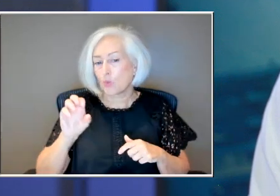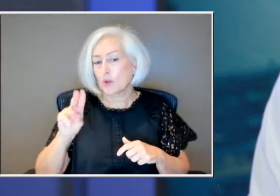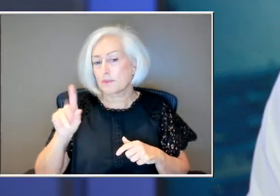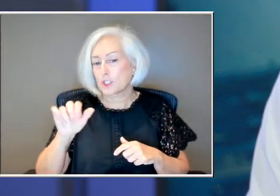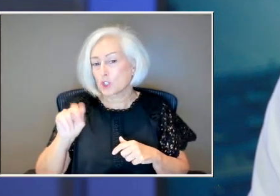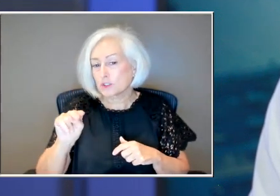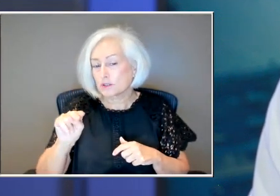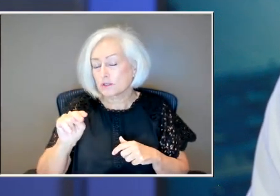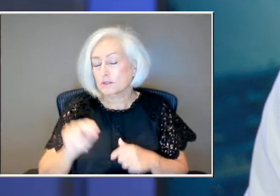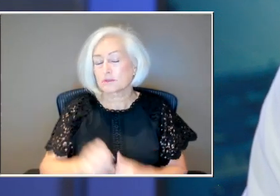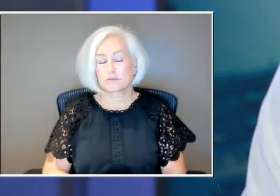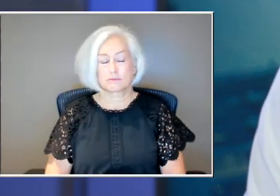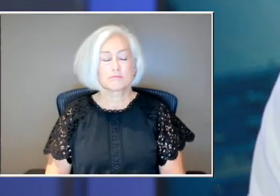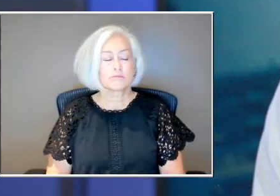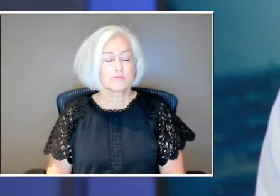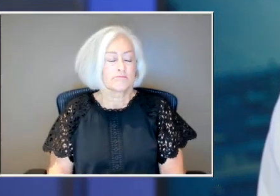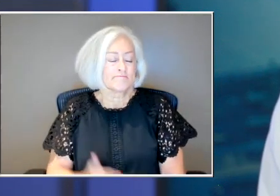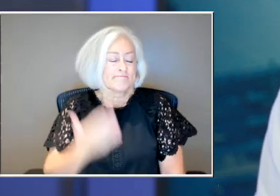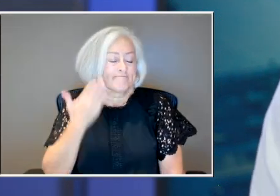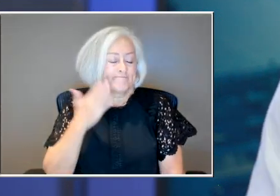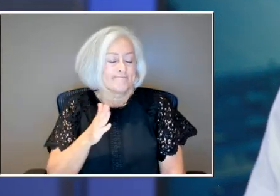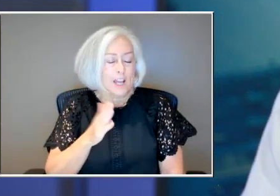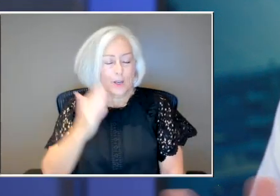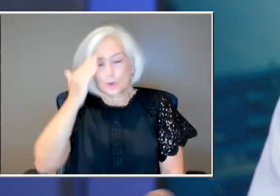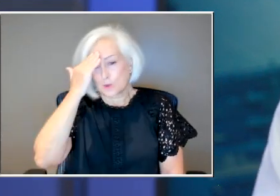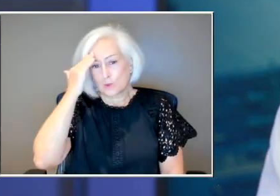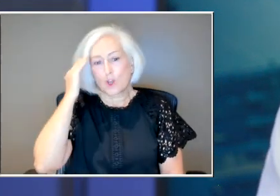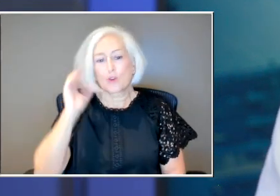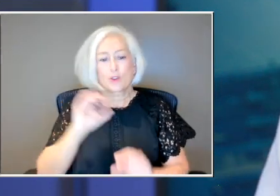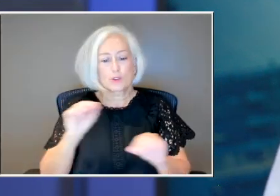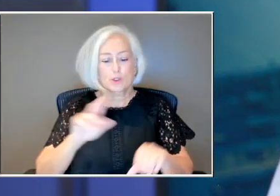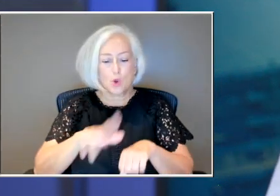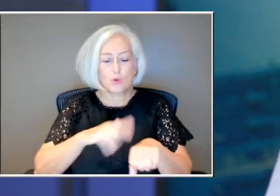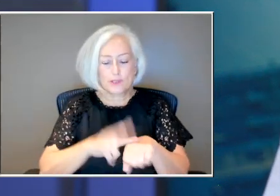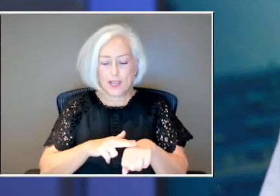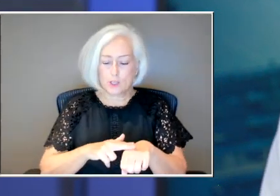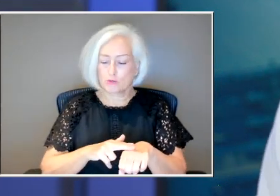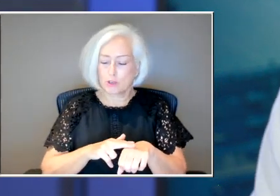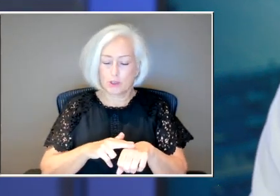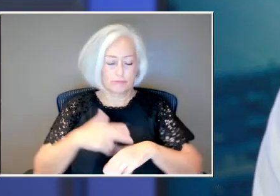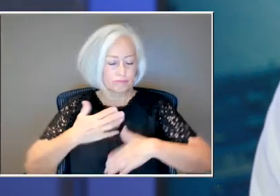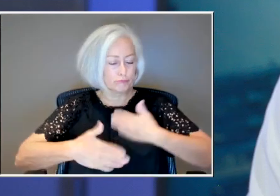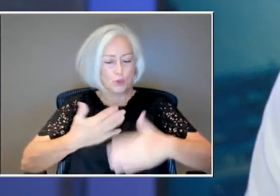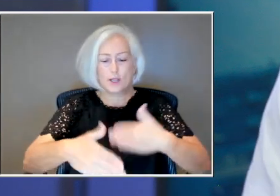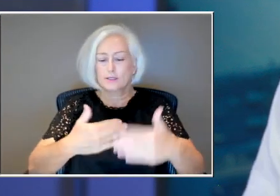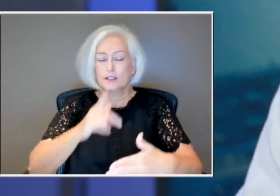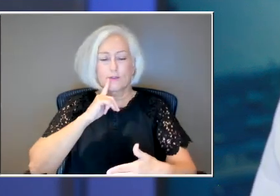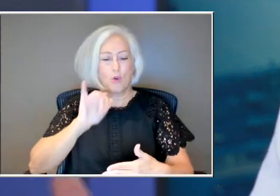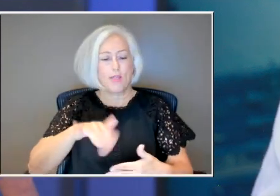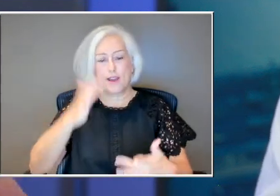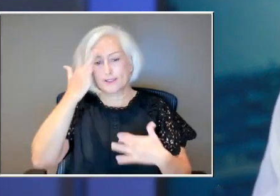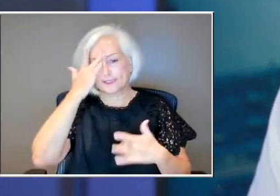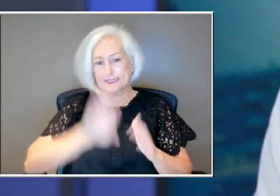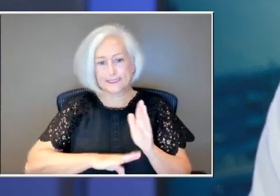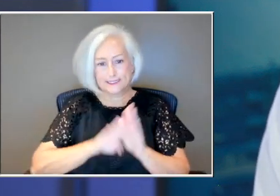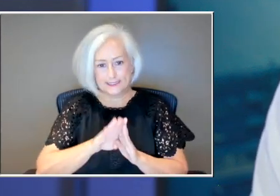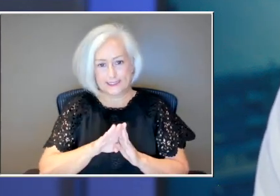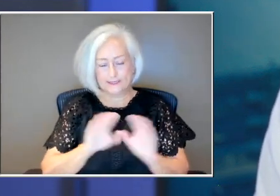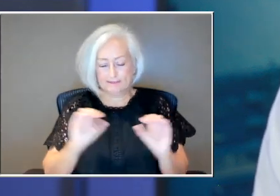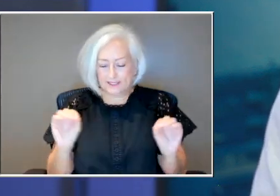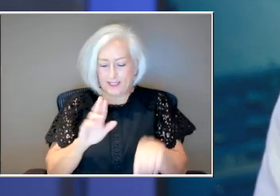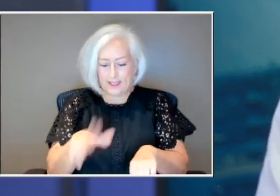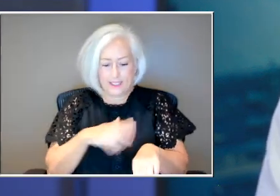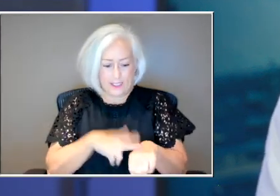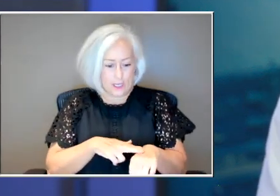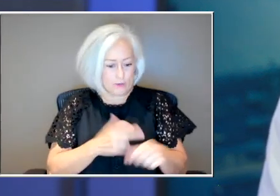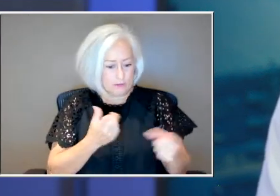hard to say because there's no natural course of the disease. There's no predictable thing that will happen. Abby could go on for many